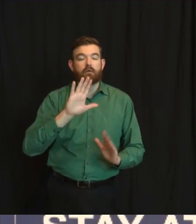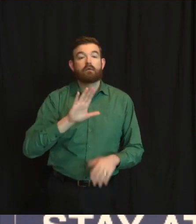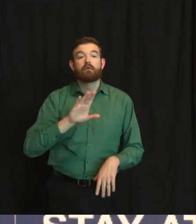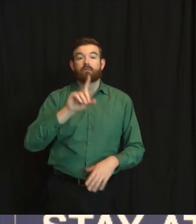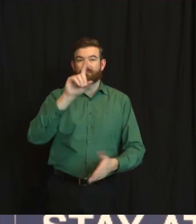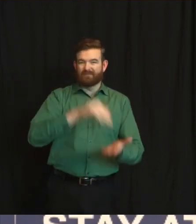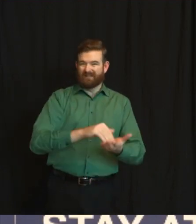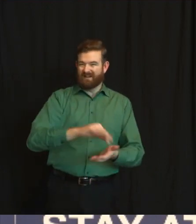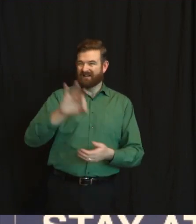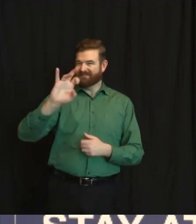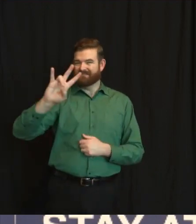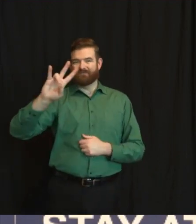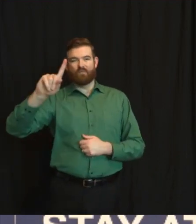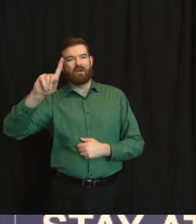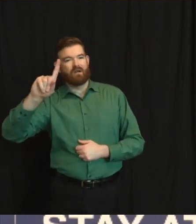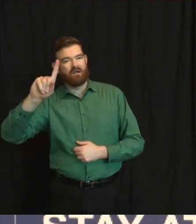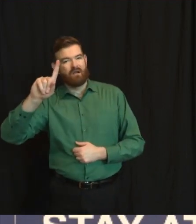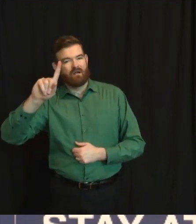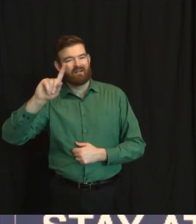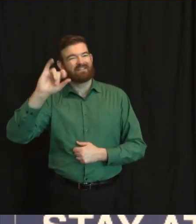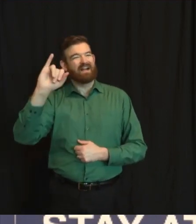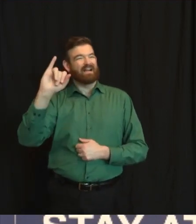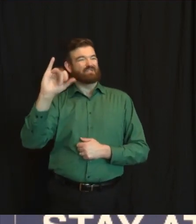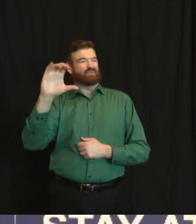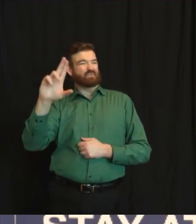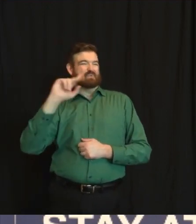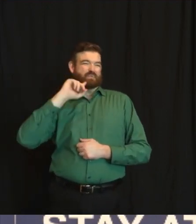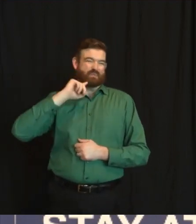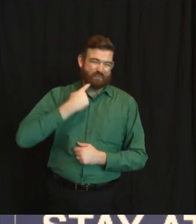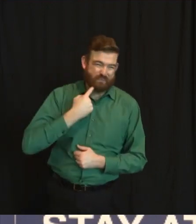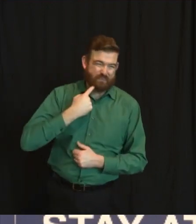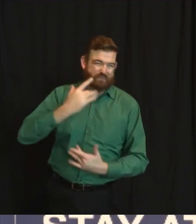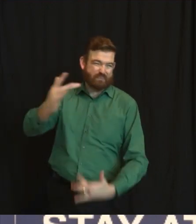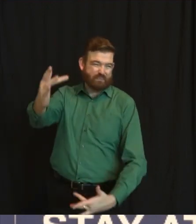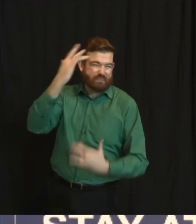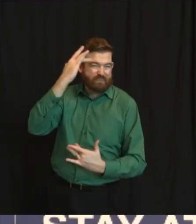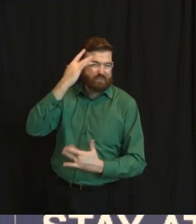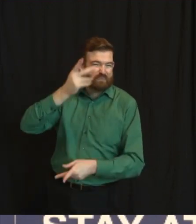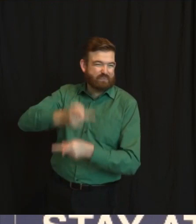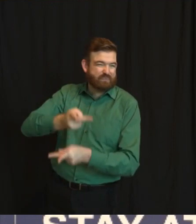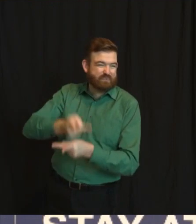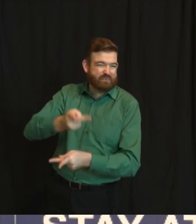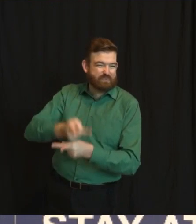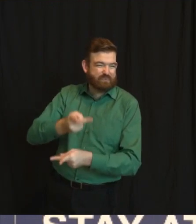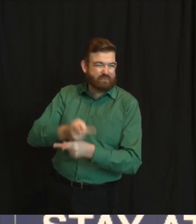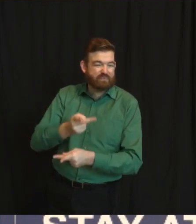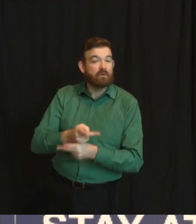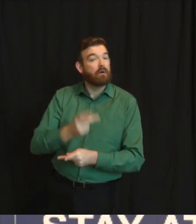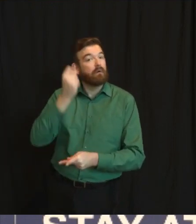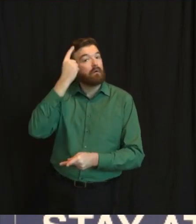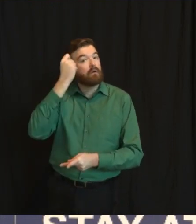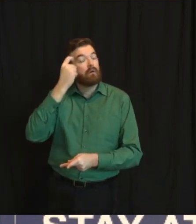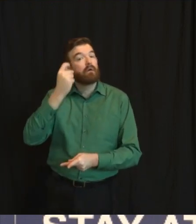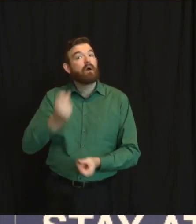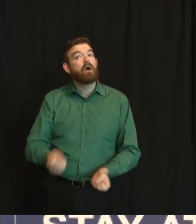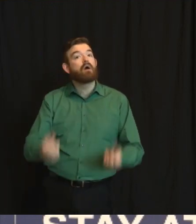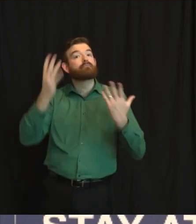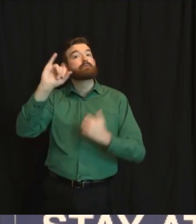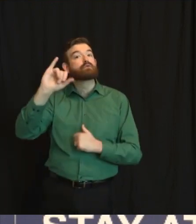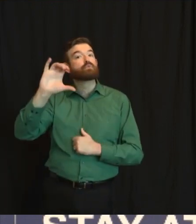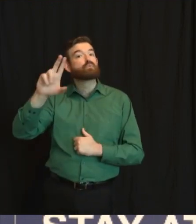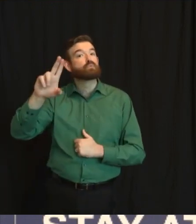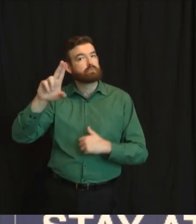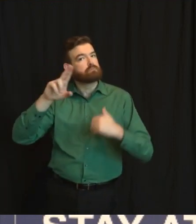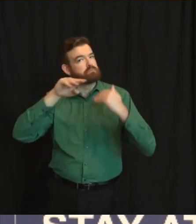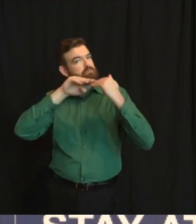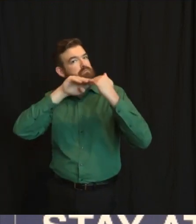1,971 individuals in critical care. And although that has been flat for the past few days, we have not yet seen a